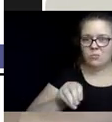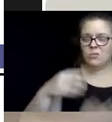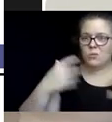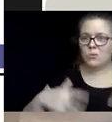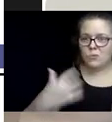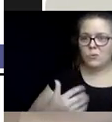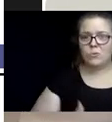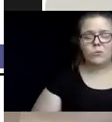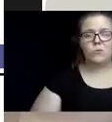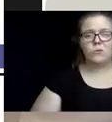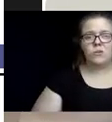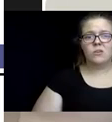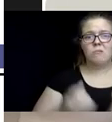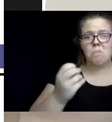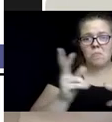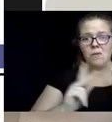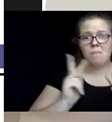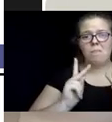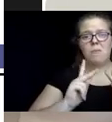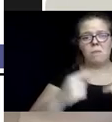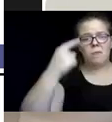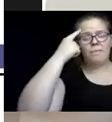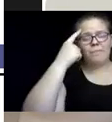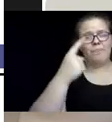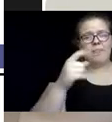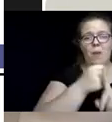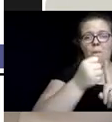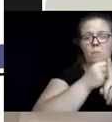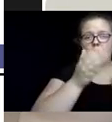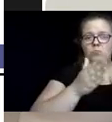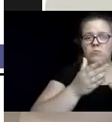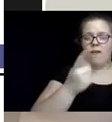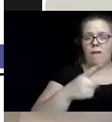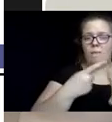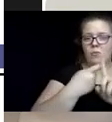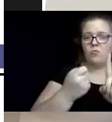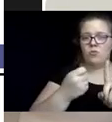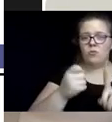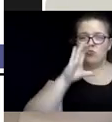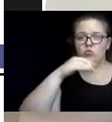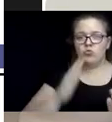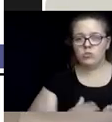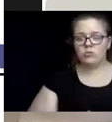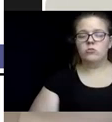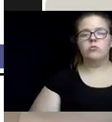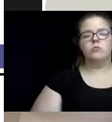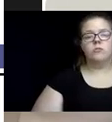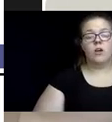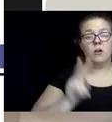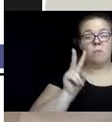Many people perceive that abuse happens at the hands of strangers. And as you look at this